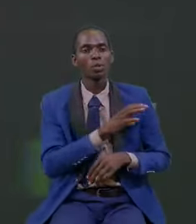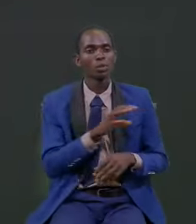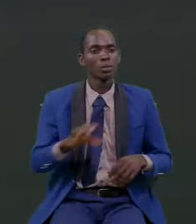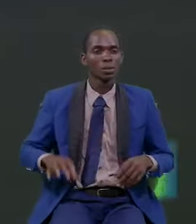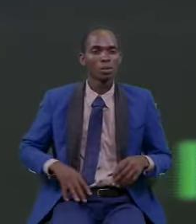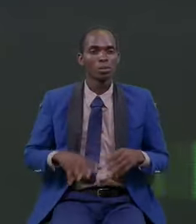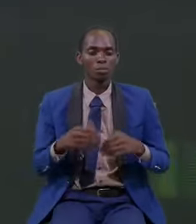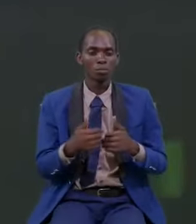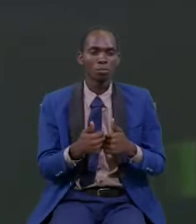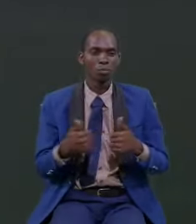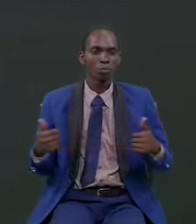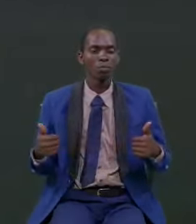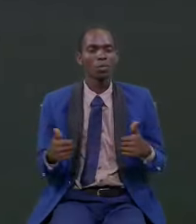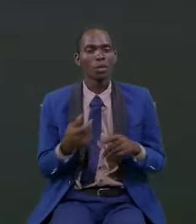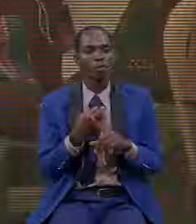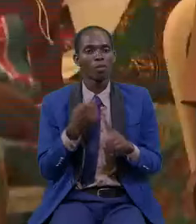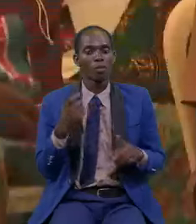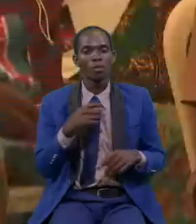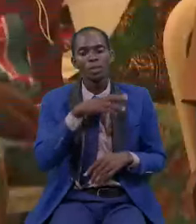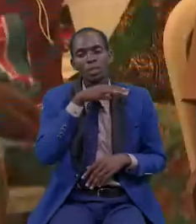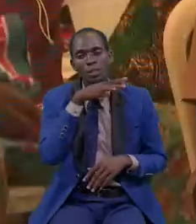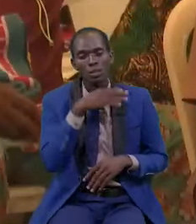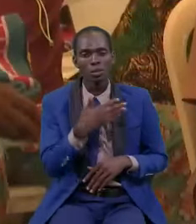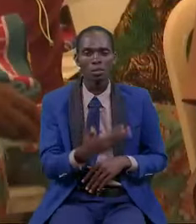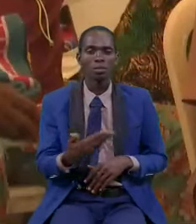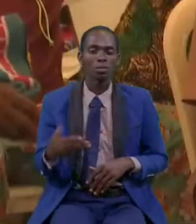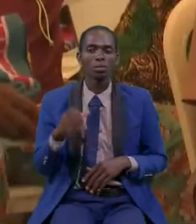depart from iniquity. Amen.